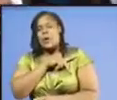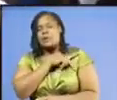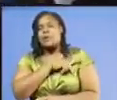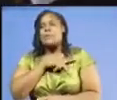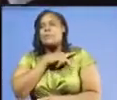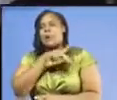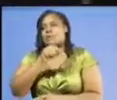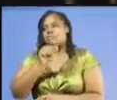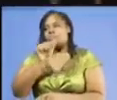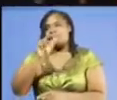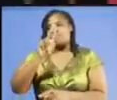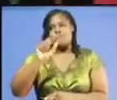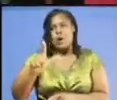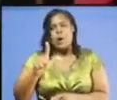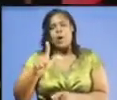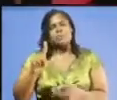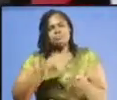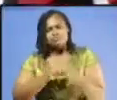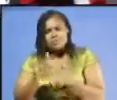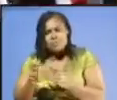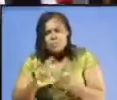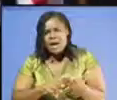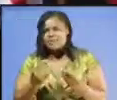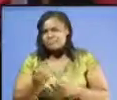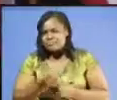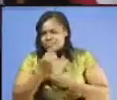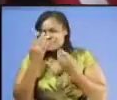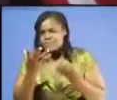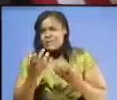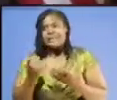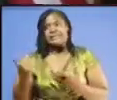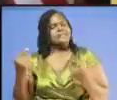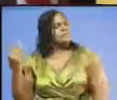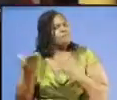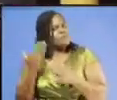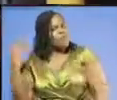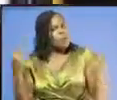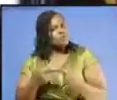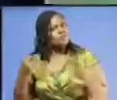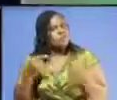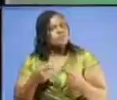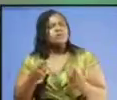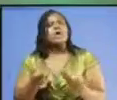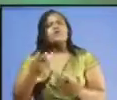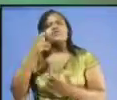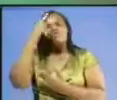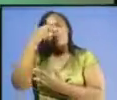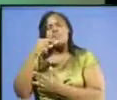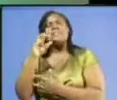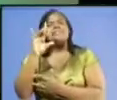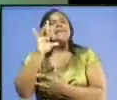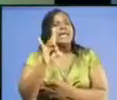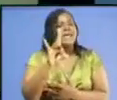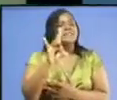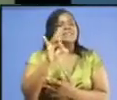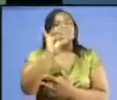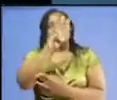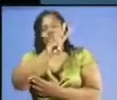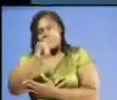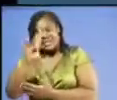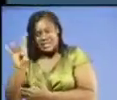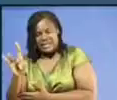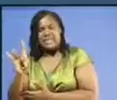I hear Paul in a text that at one time I struggle with. It's Romans 8:28.